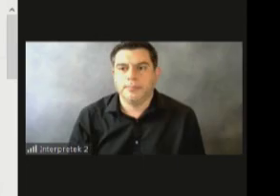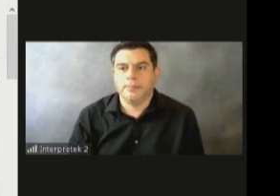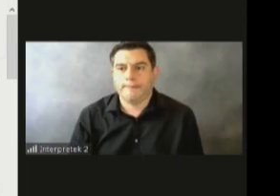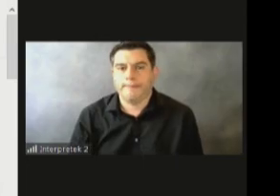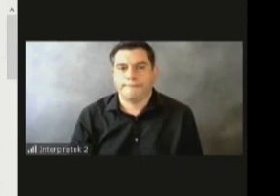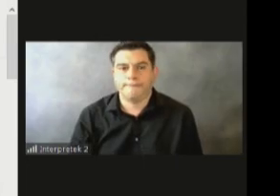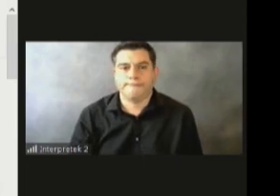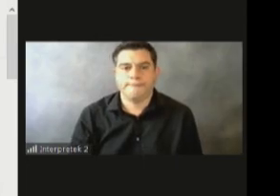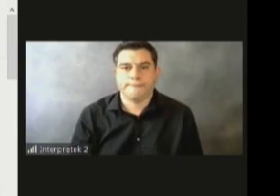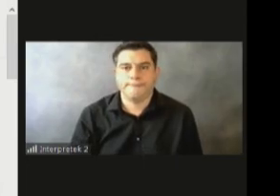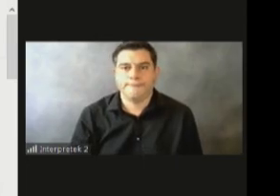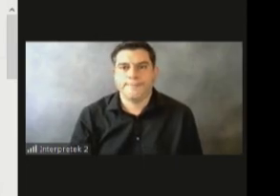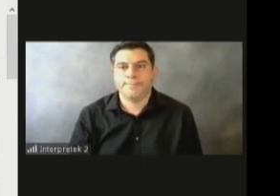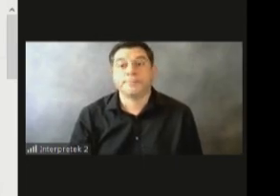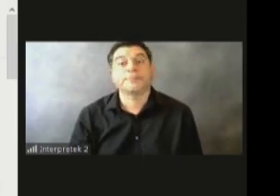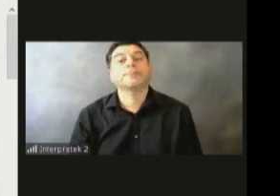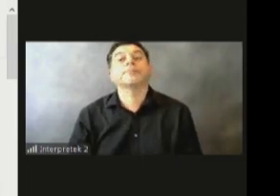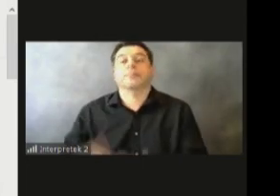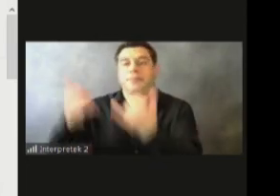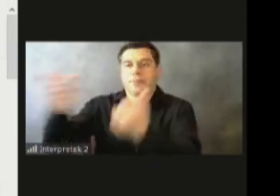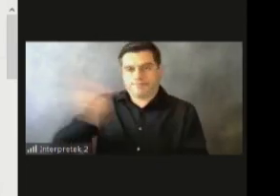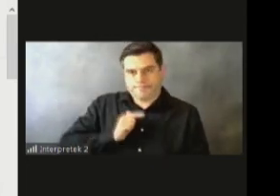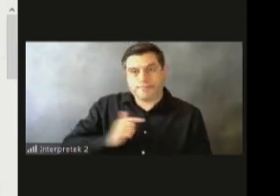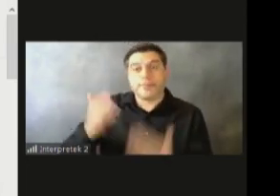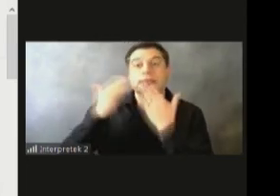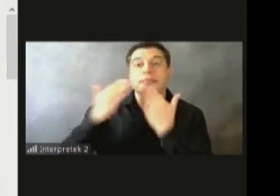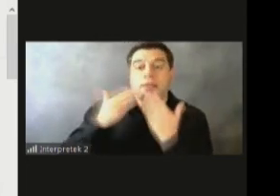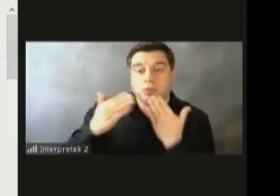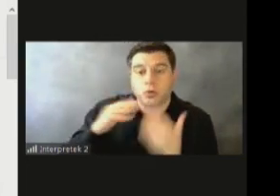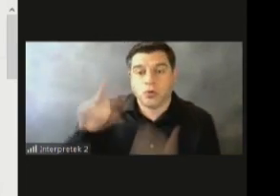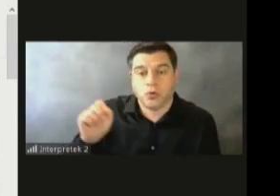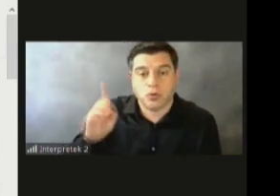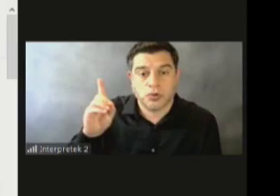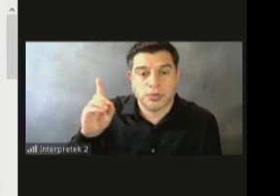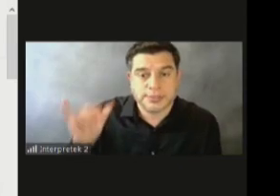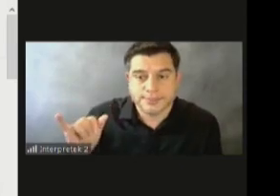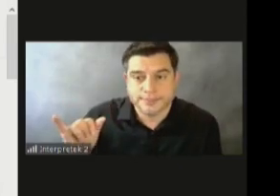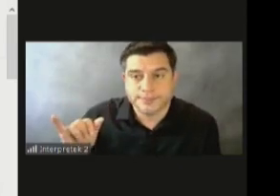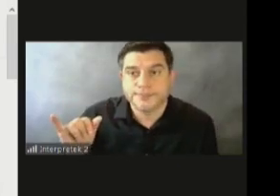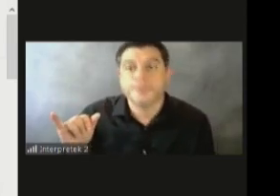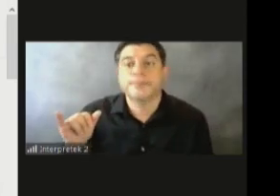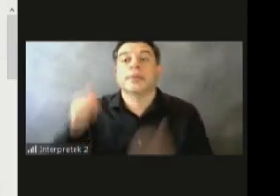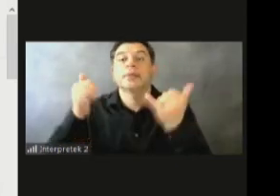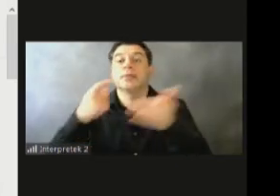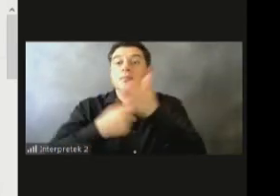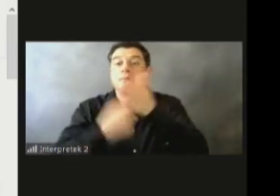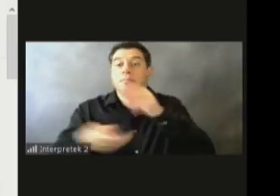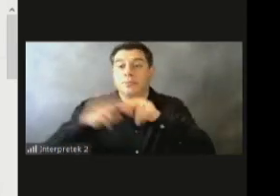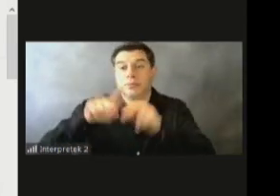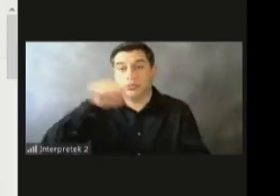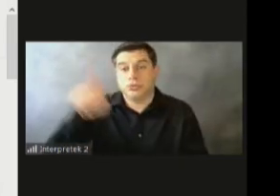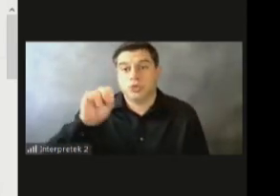And that's back to me. Thanks, Cody. So I'm going to talk about increasing zoning flexibility to improve housing